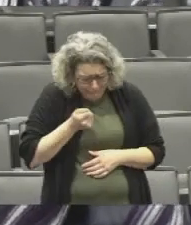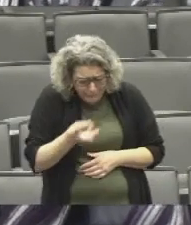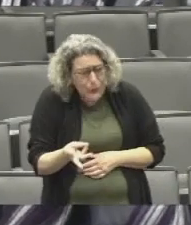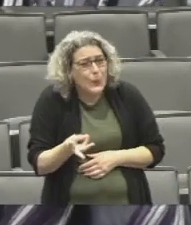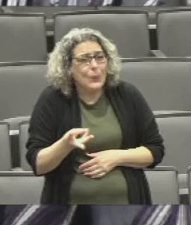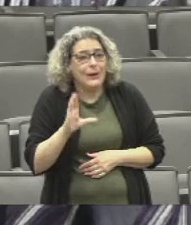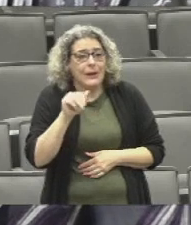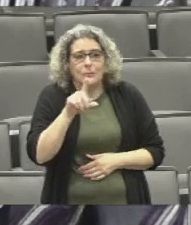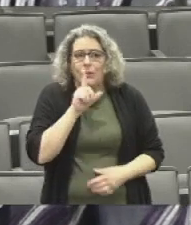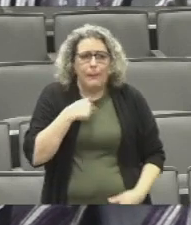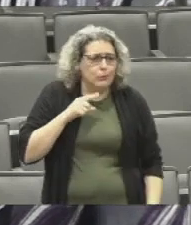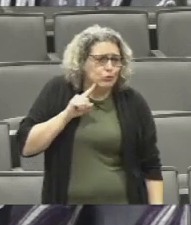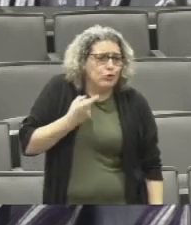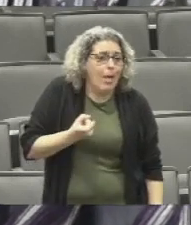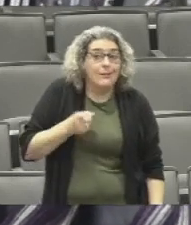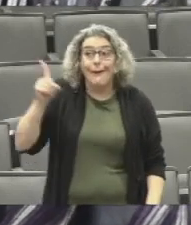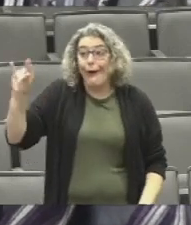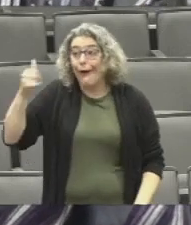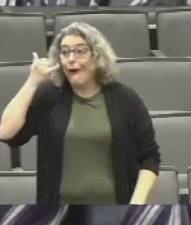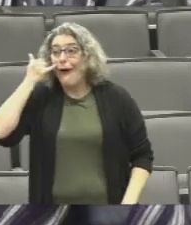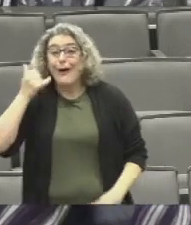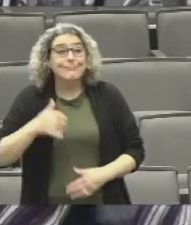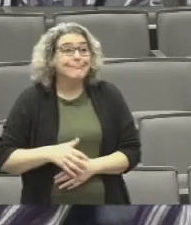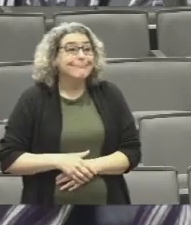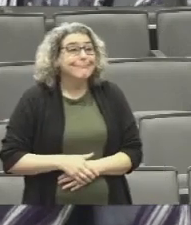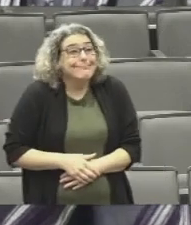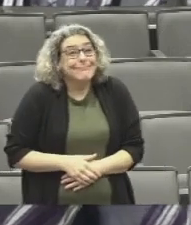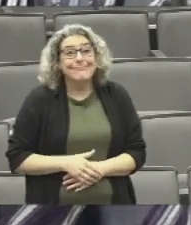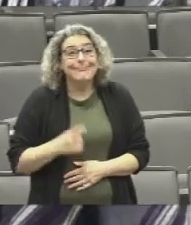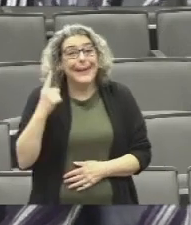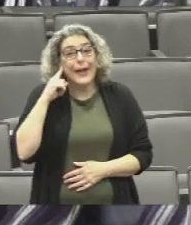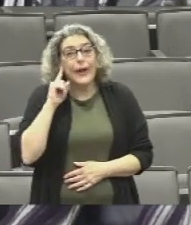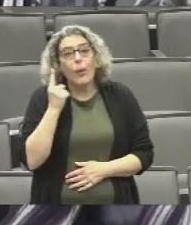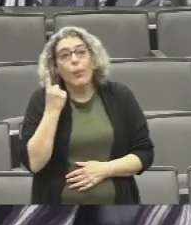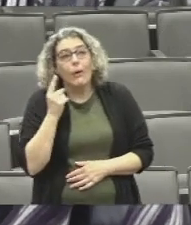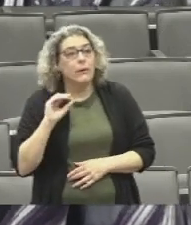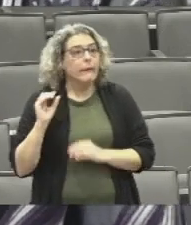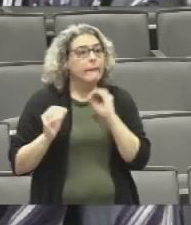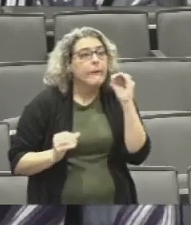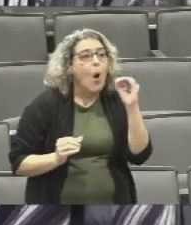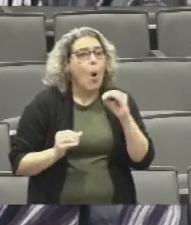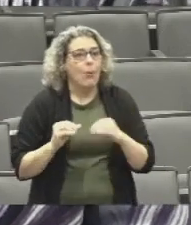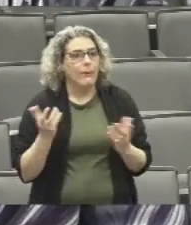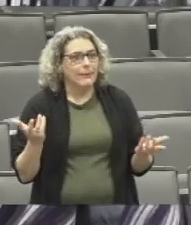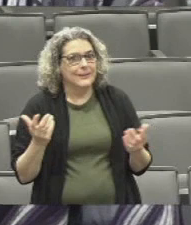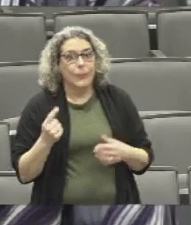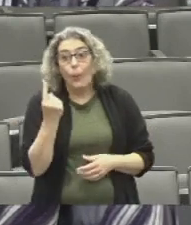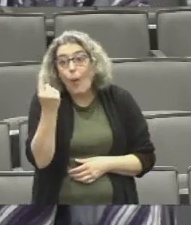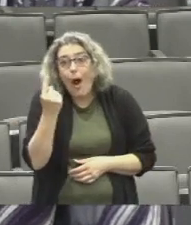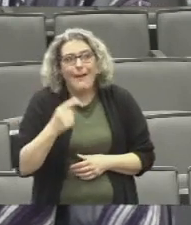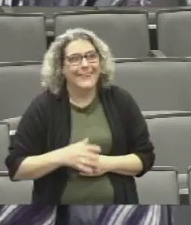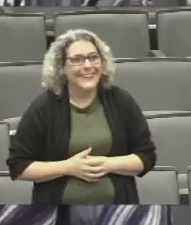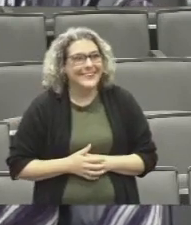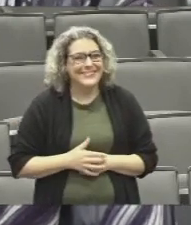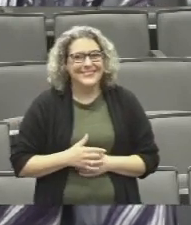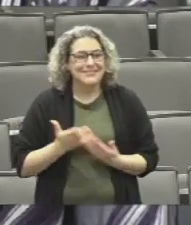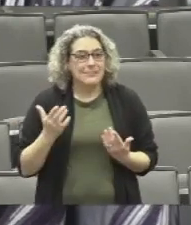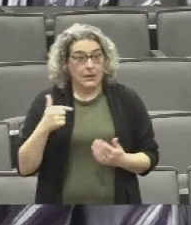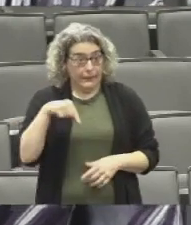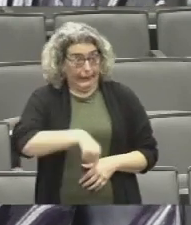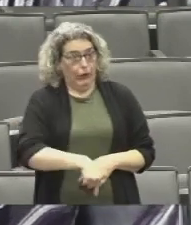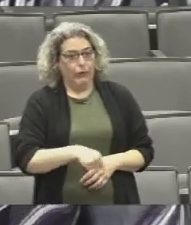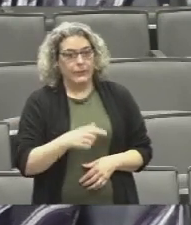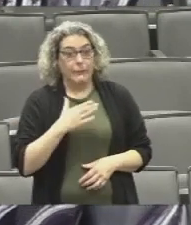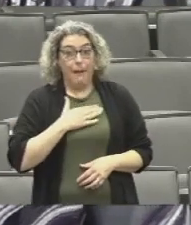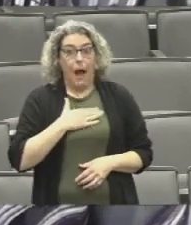I'm jealous with them being on a call every morning and hearing, you know, we had no case last night or we had one case. And then here